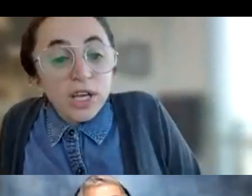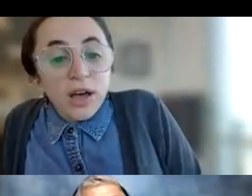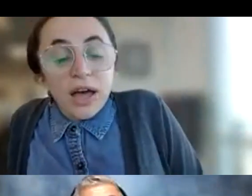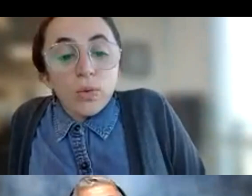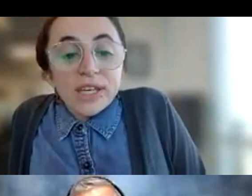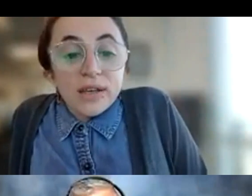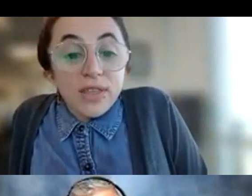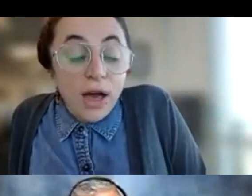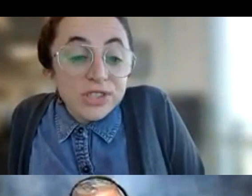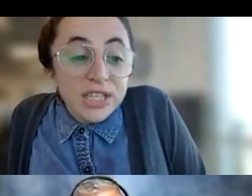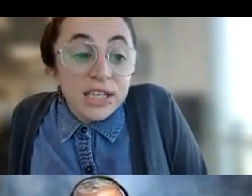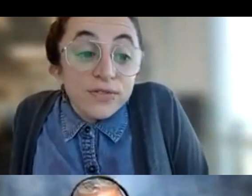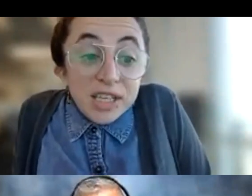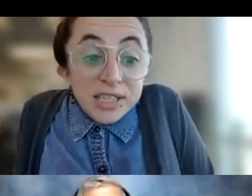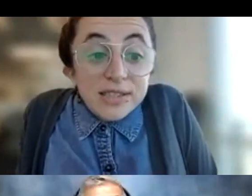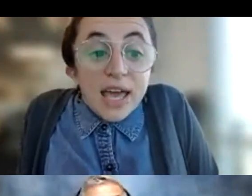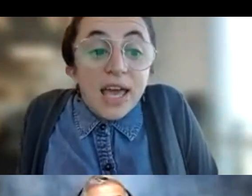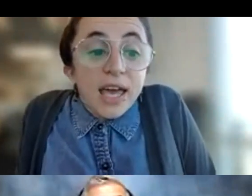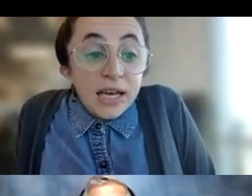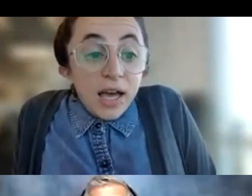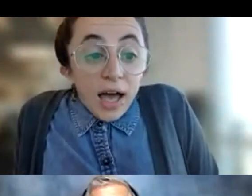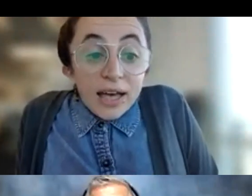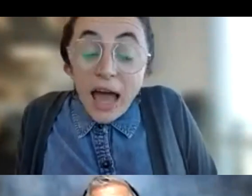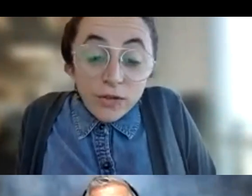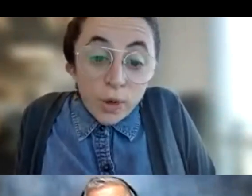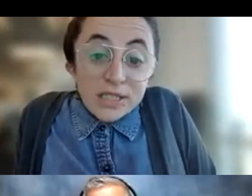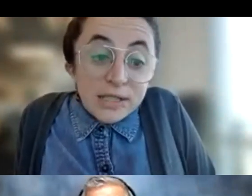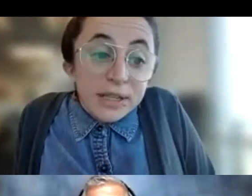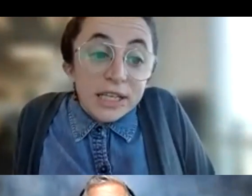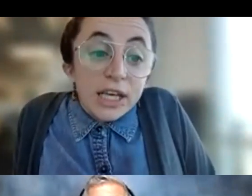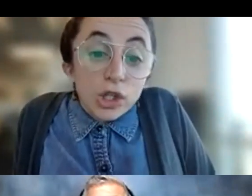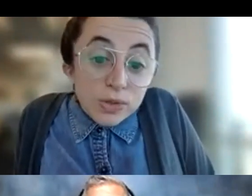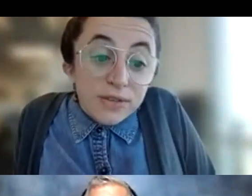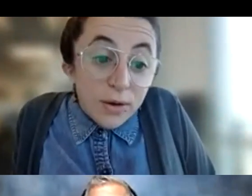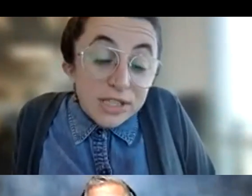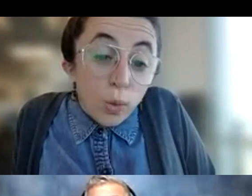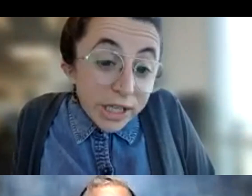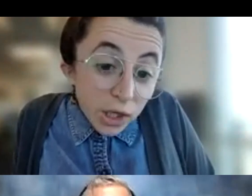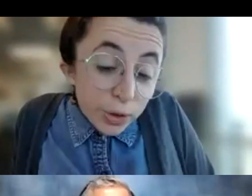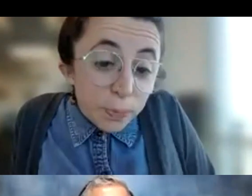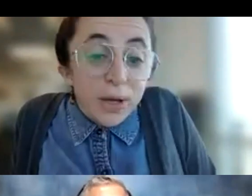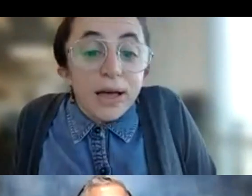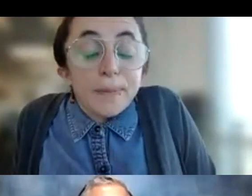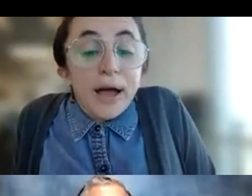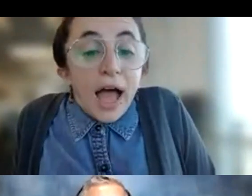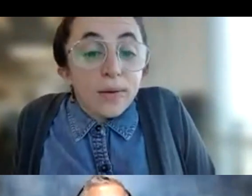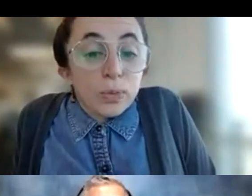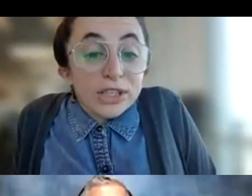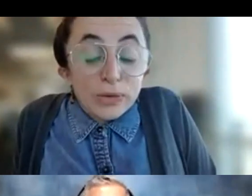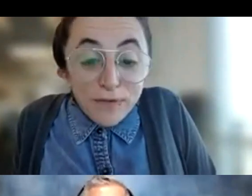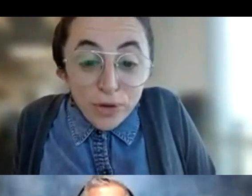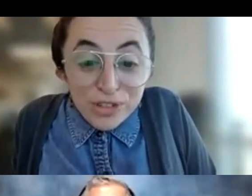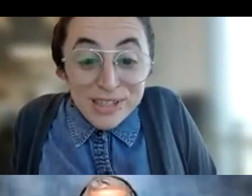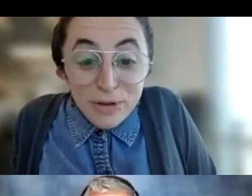you. The Kelsey convenes a California Disability Inclusive Housing Working Group. I'm